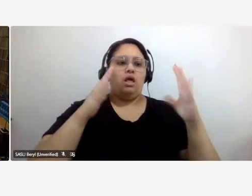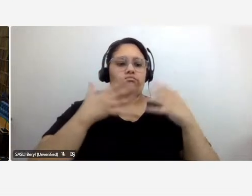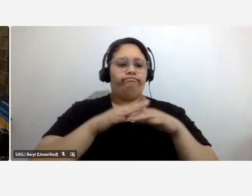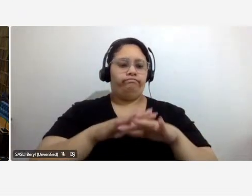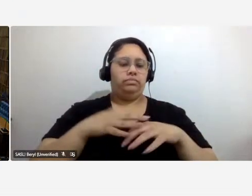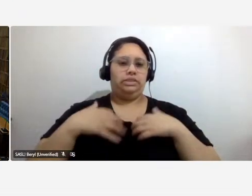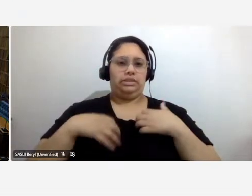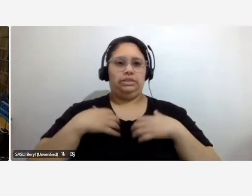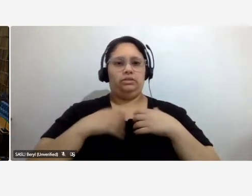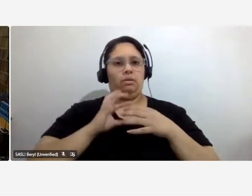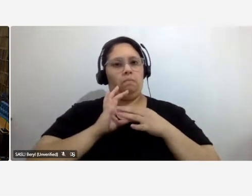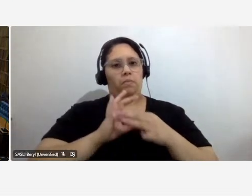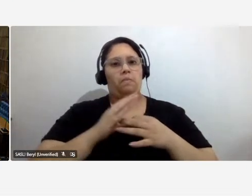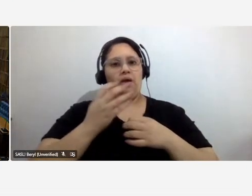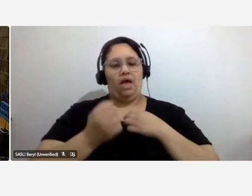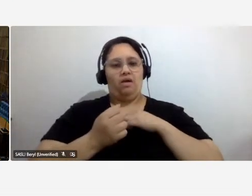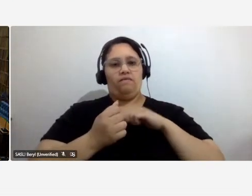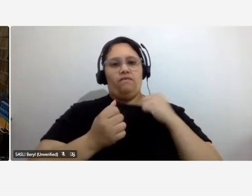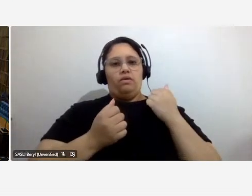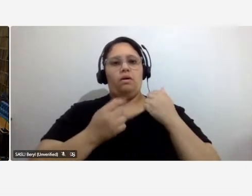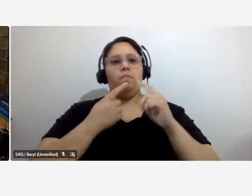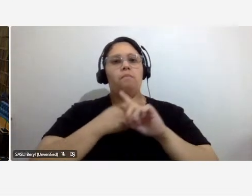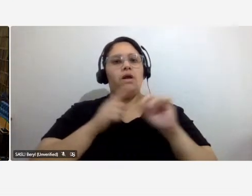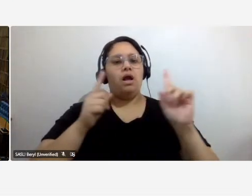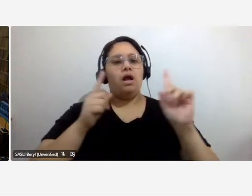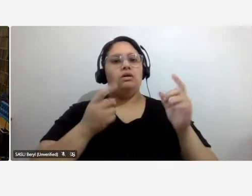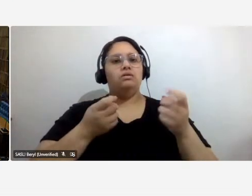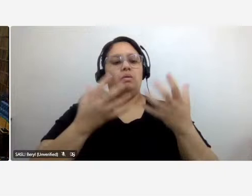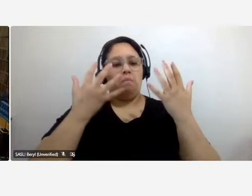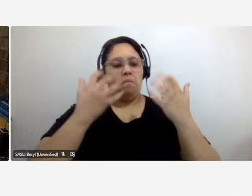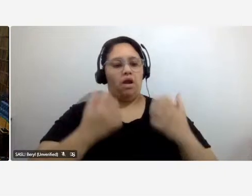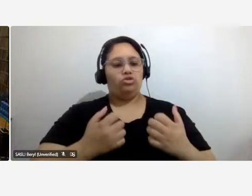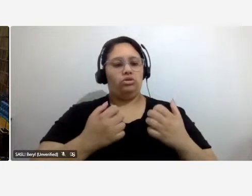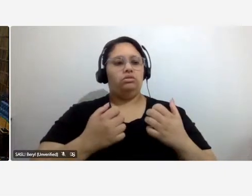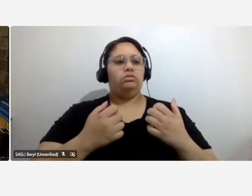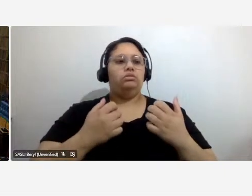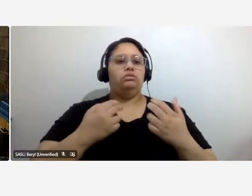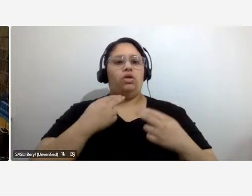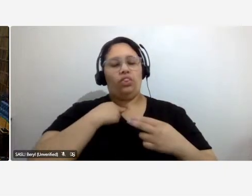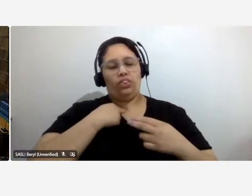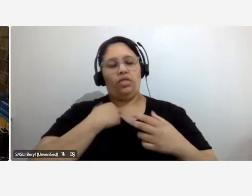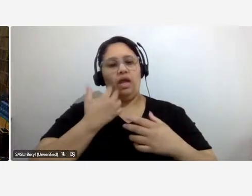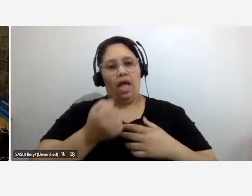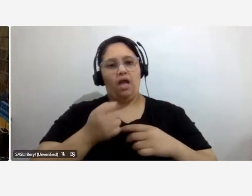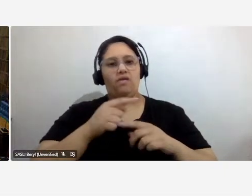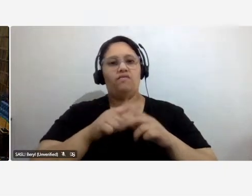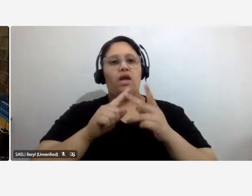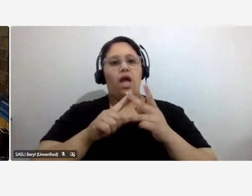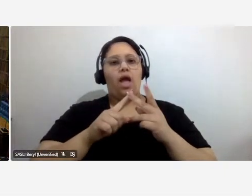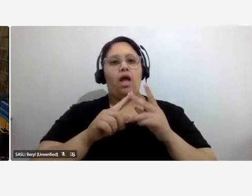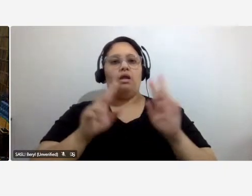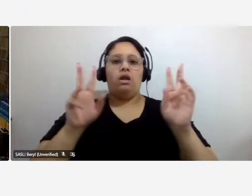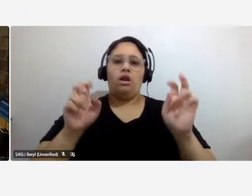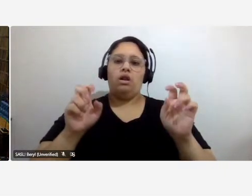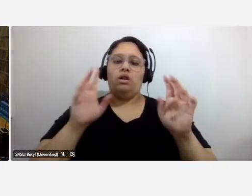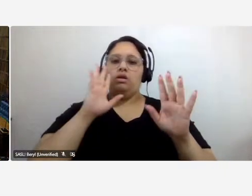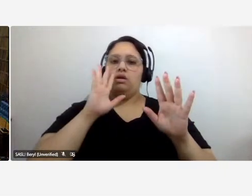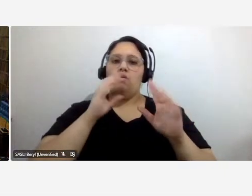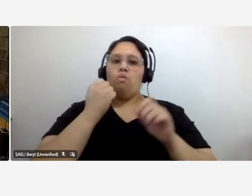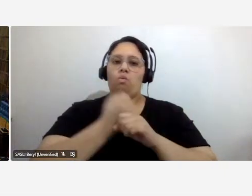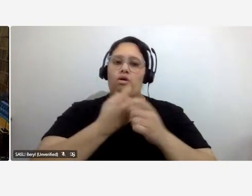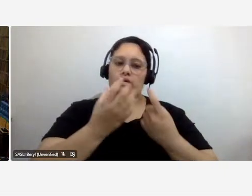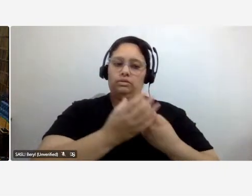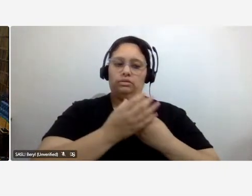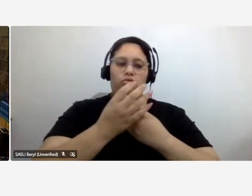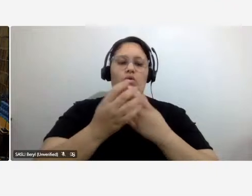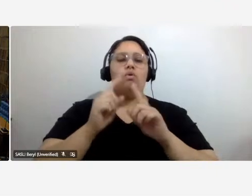enthusiasm and dedication there. But given the budgetary constraints, given the call it silos that you have in government,